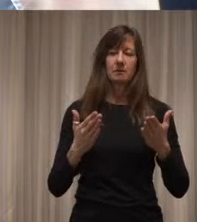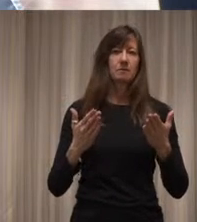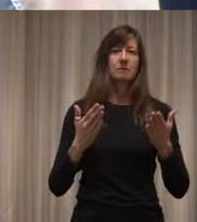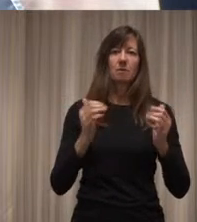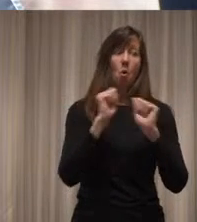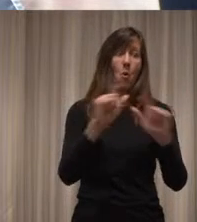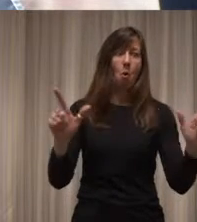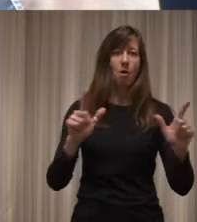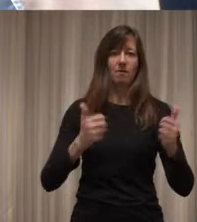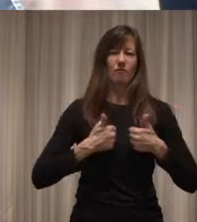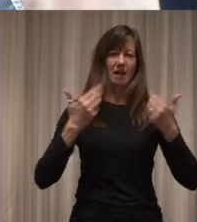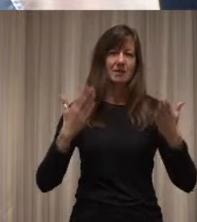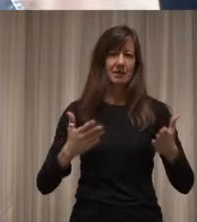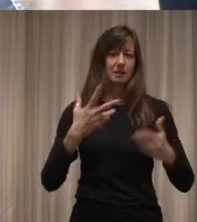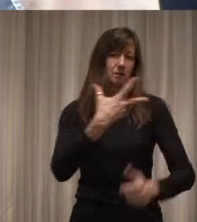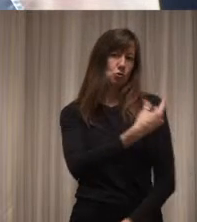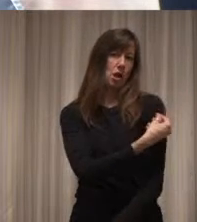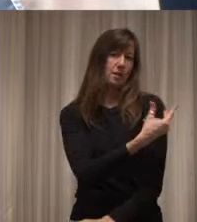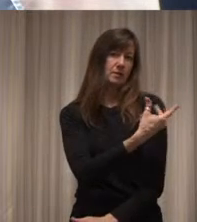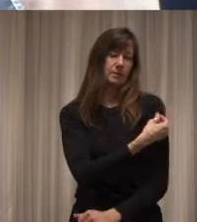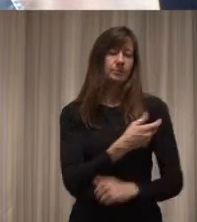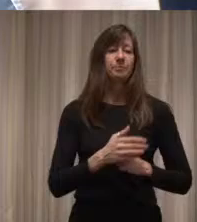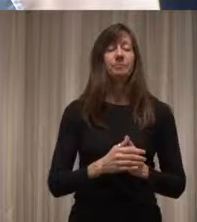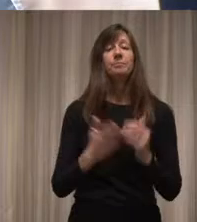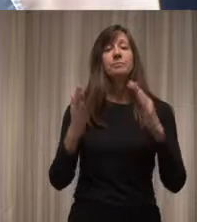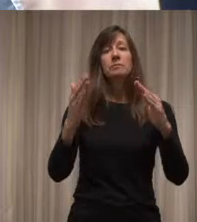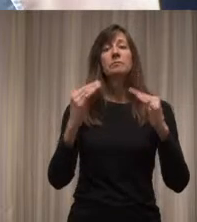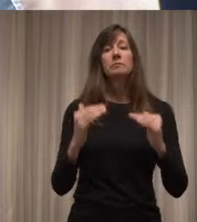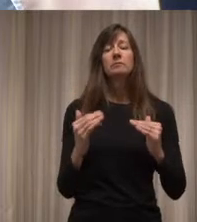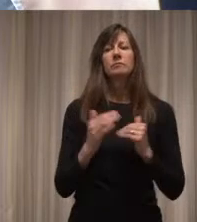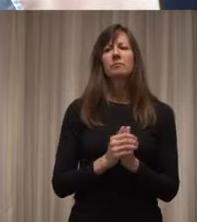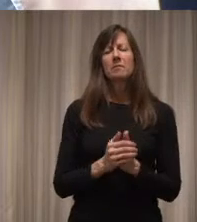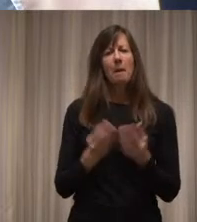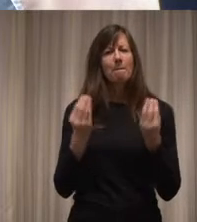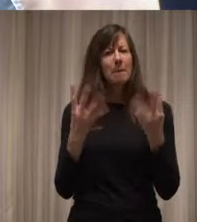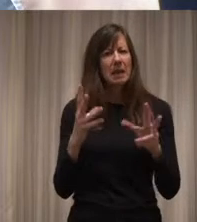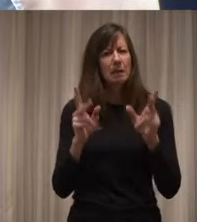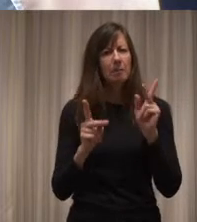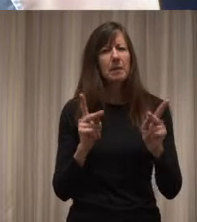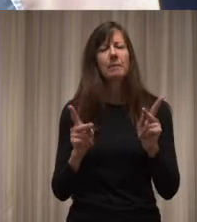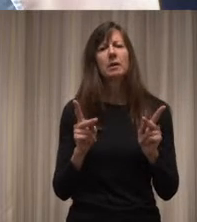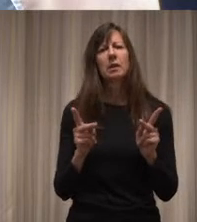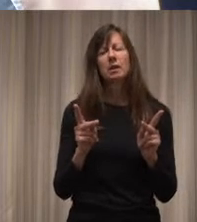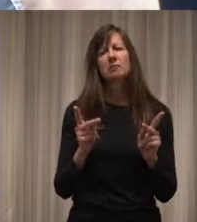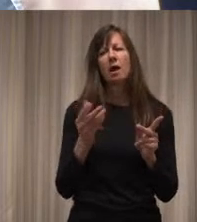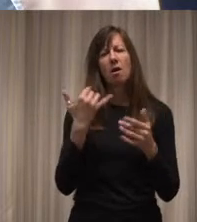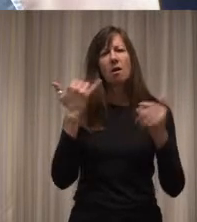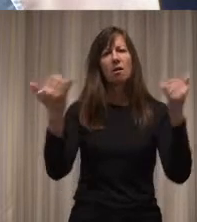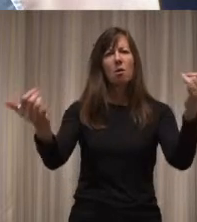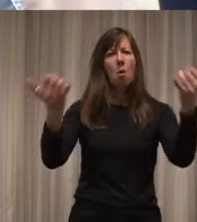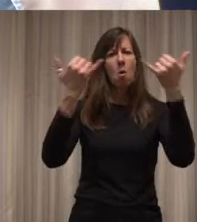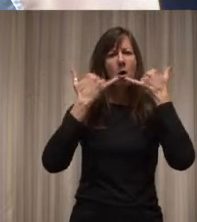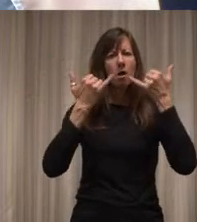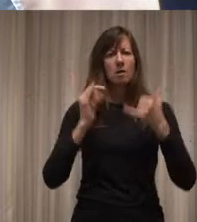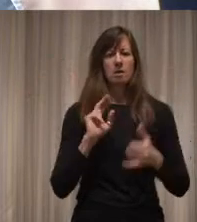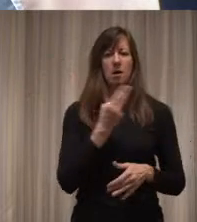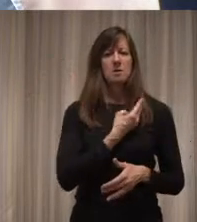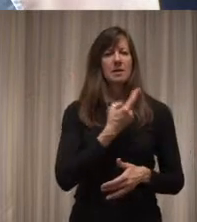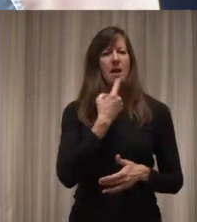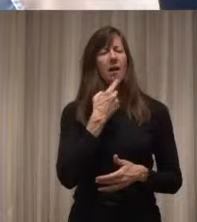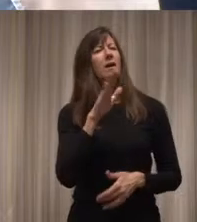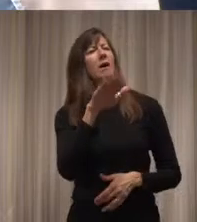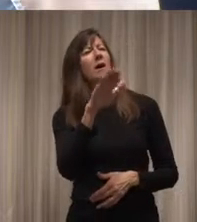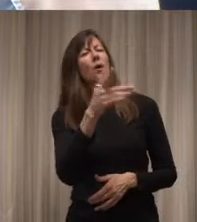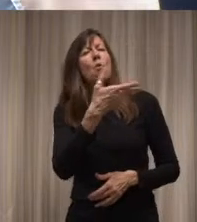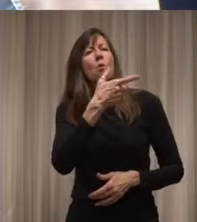and these are the majority of calls and questions that we're getting right now, understandably, who qualifies for the vaccine now, and then